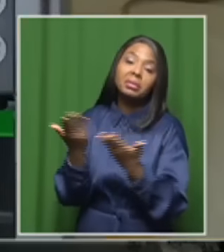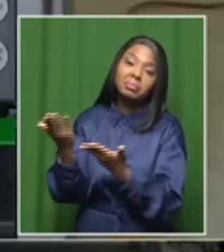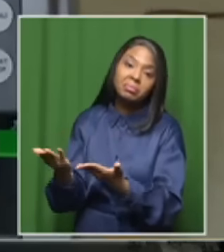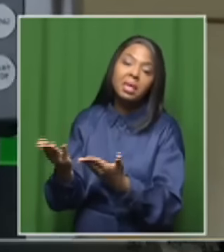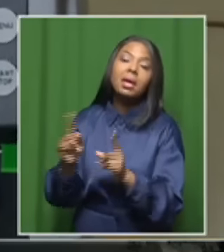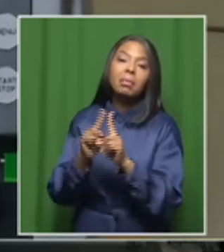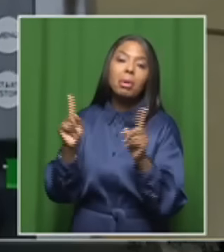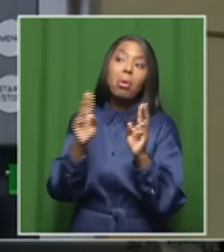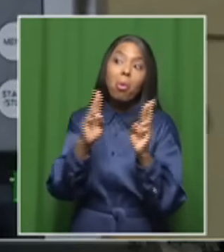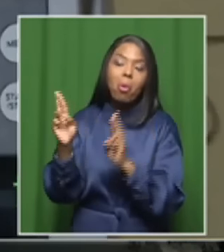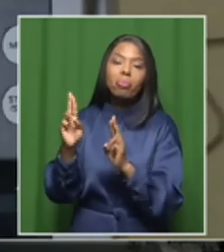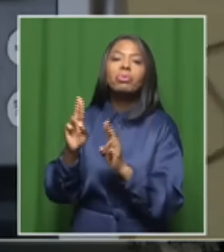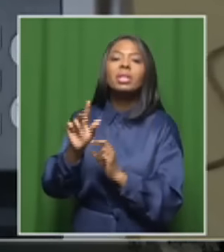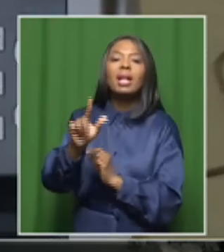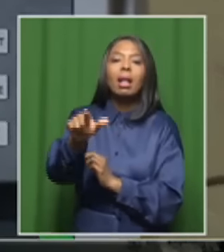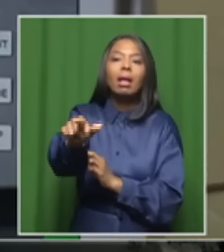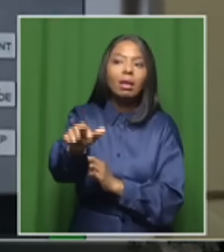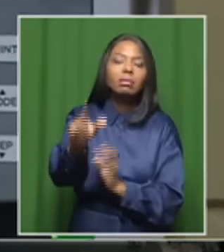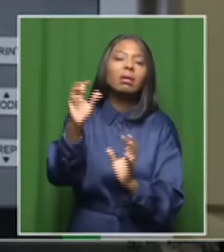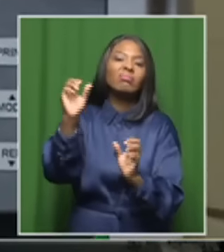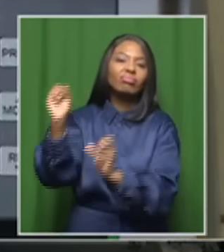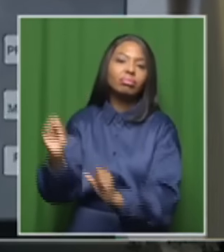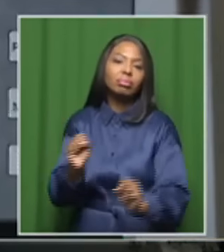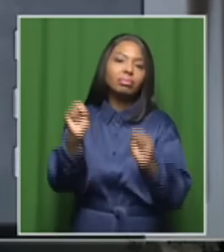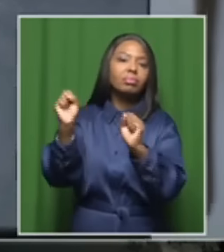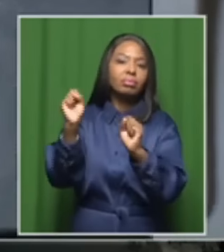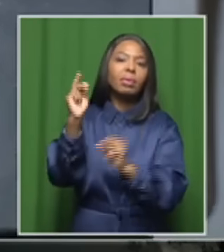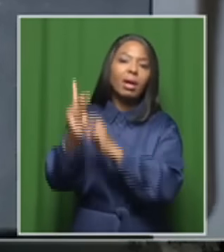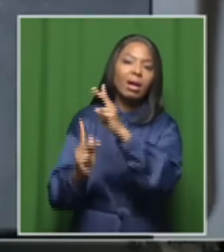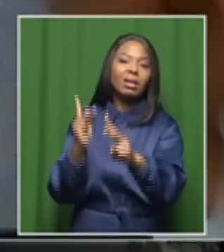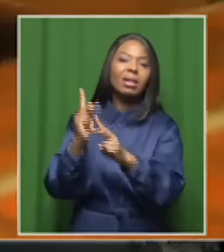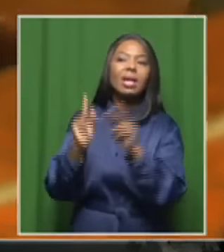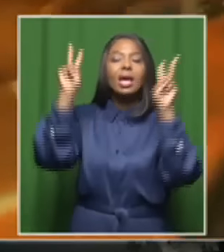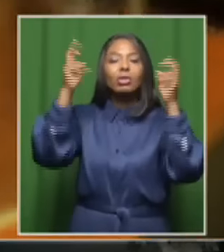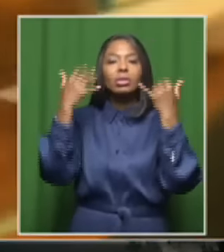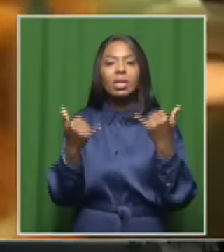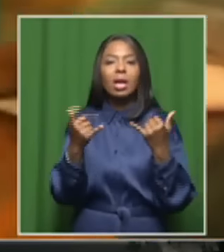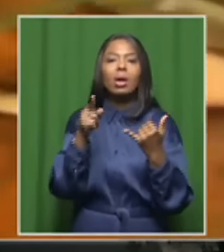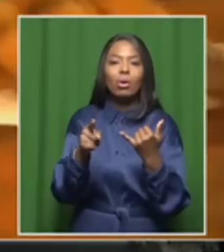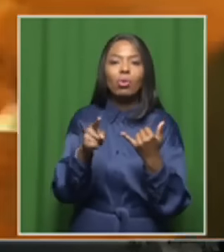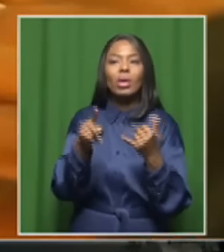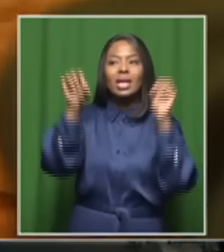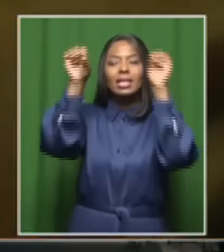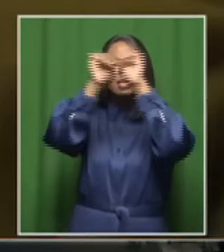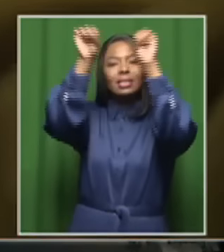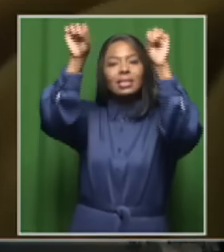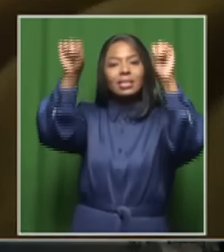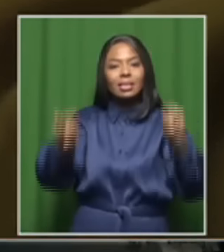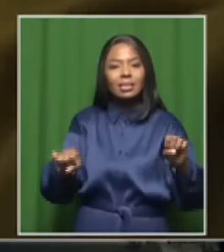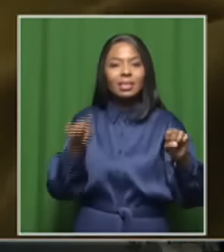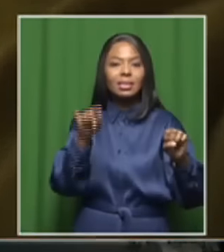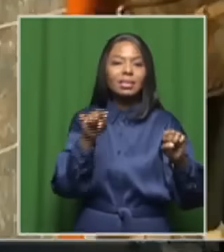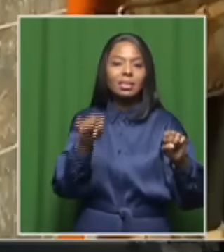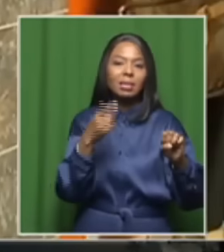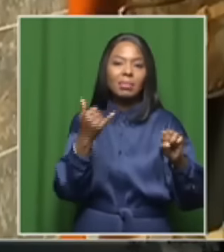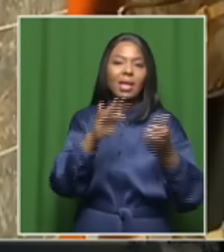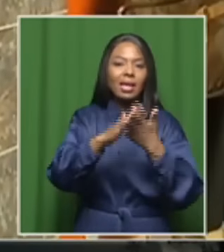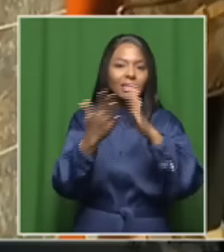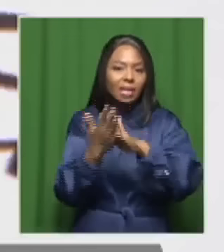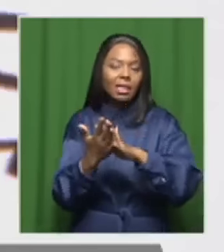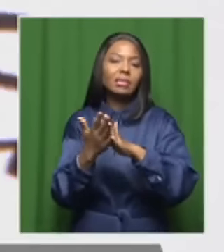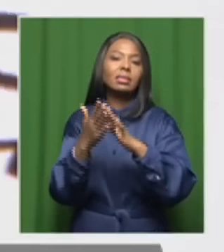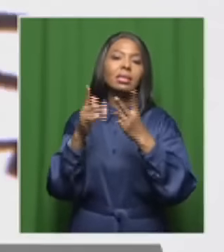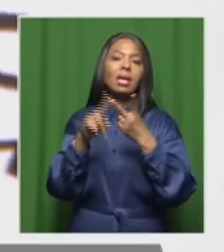chat about this at a later stage, to look at things like a full systems audit for SASSA and the likes.